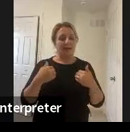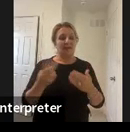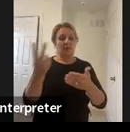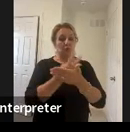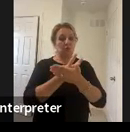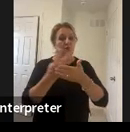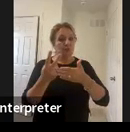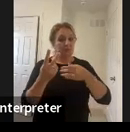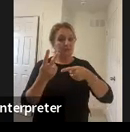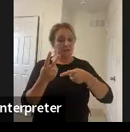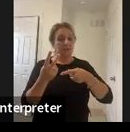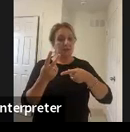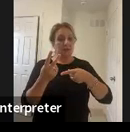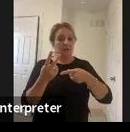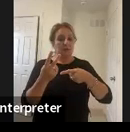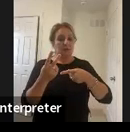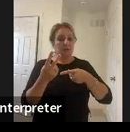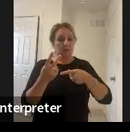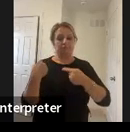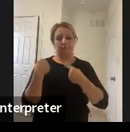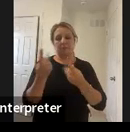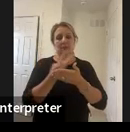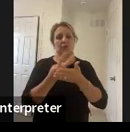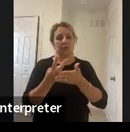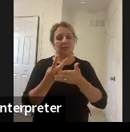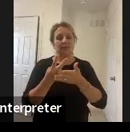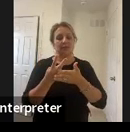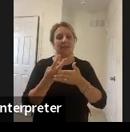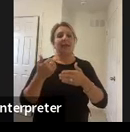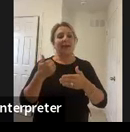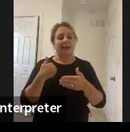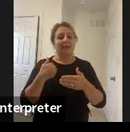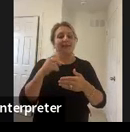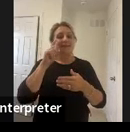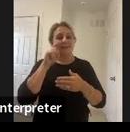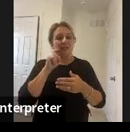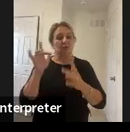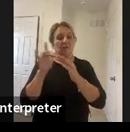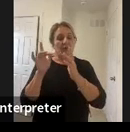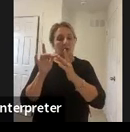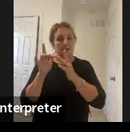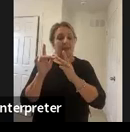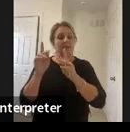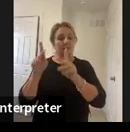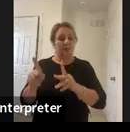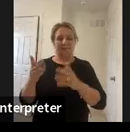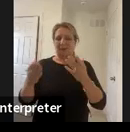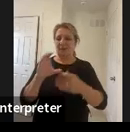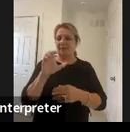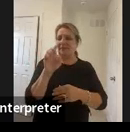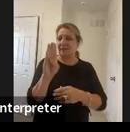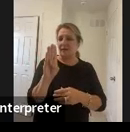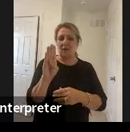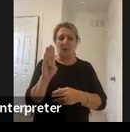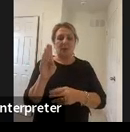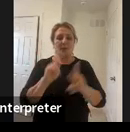weeks, in the last 2 weeks, had anonymous sexual contacts. This could be at a club or on